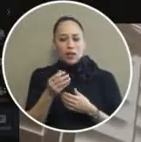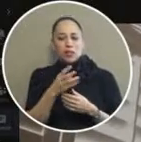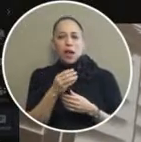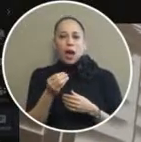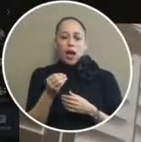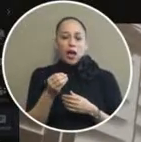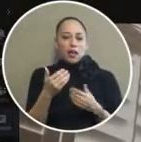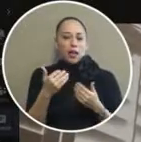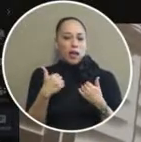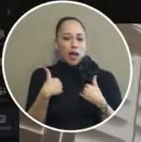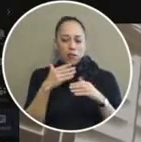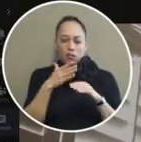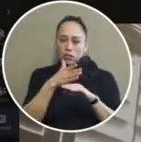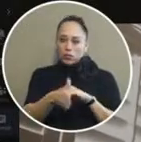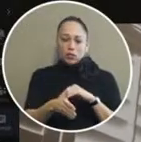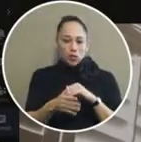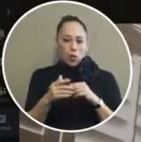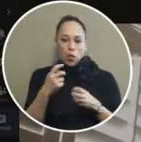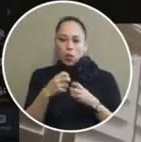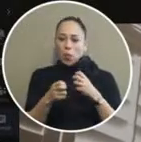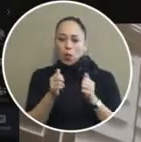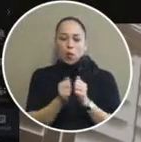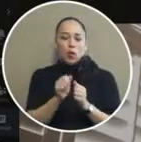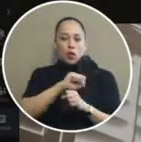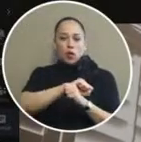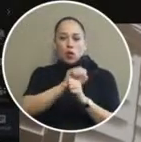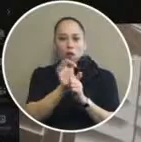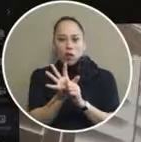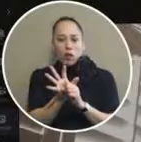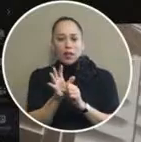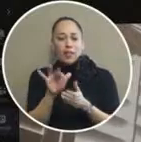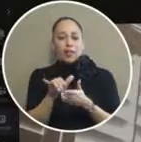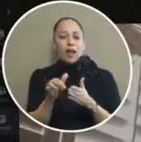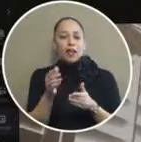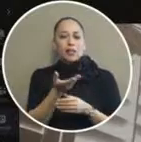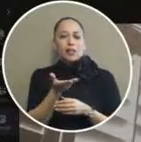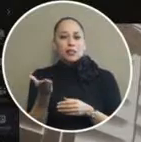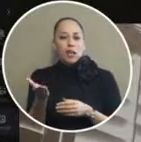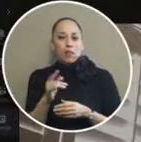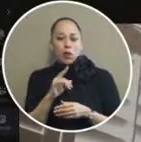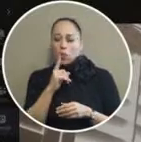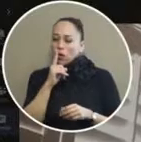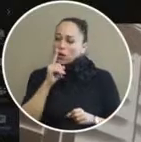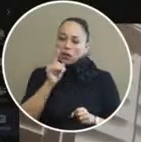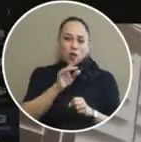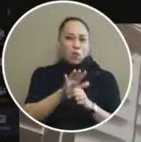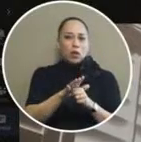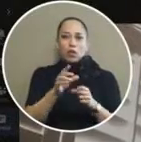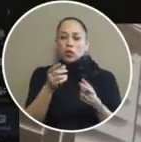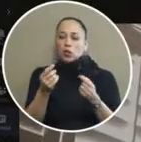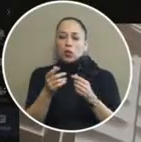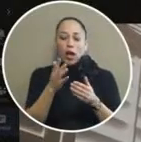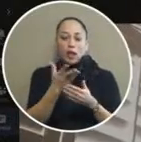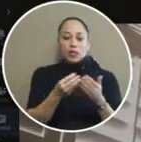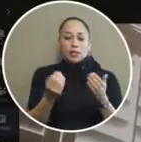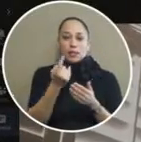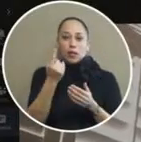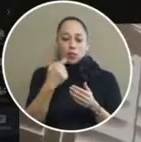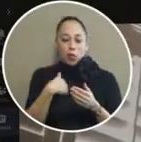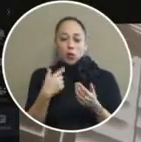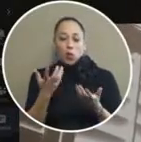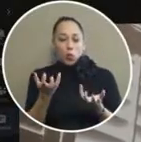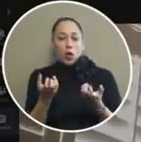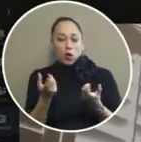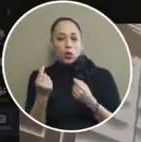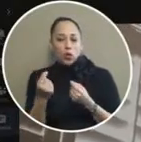conditions have exacerbated the problems with COVID-19. So it's something that we're very committed towards doing and something that we'll continue to